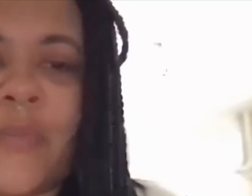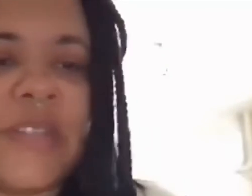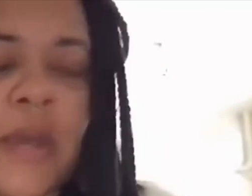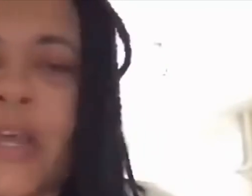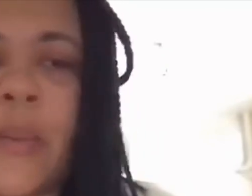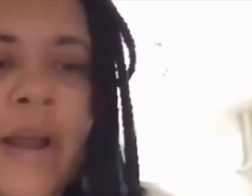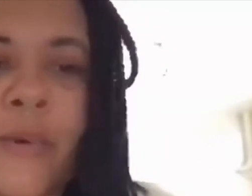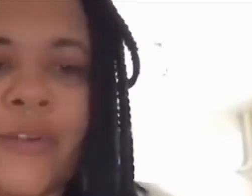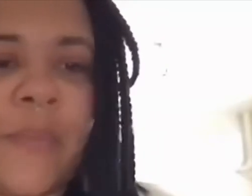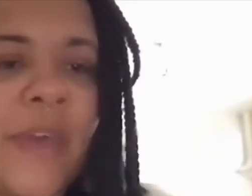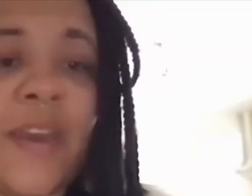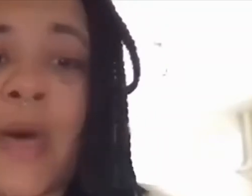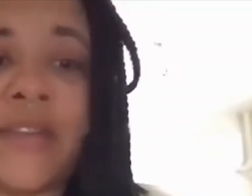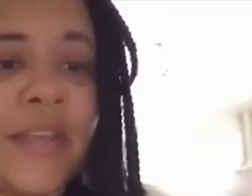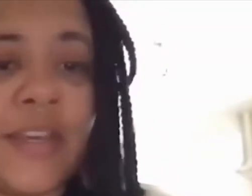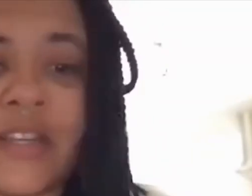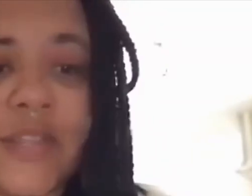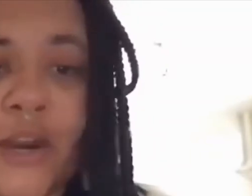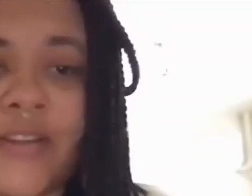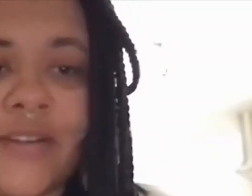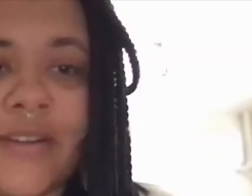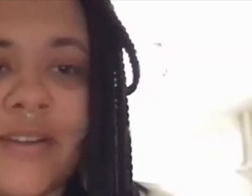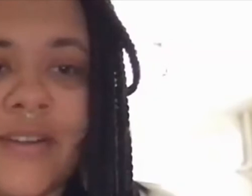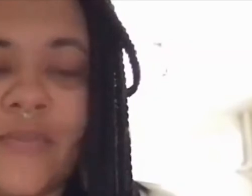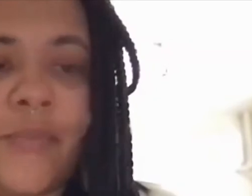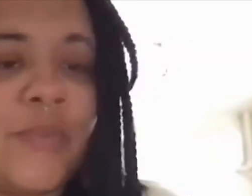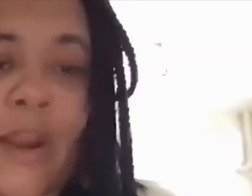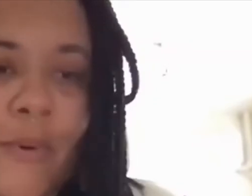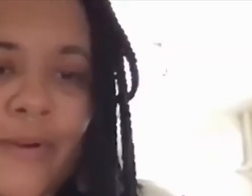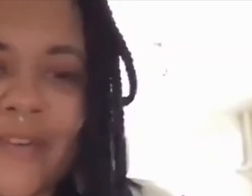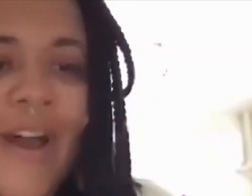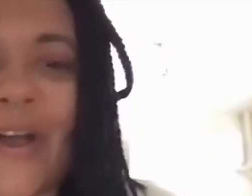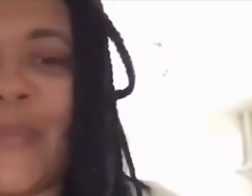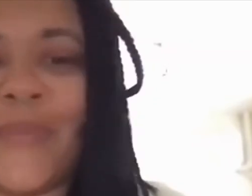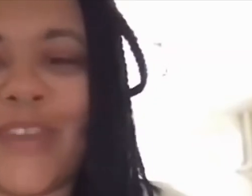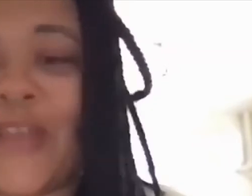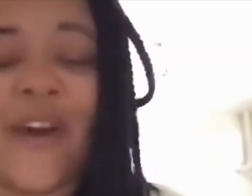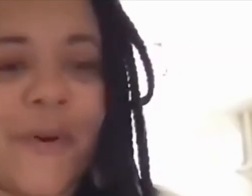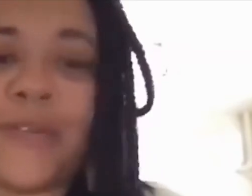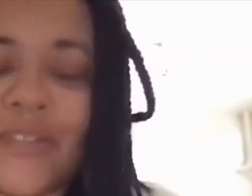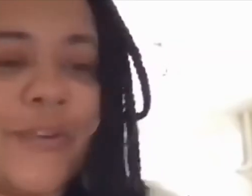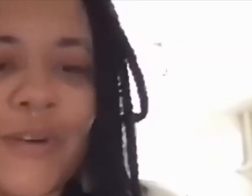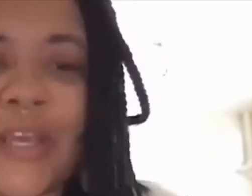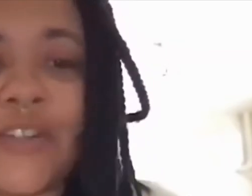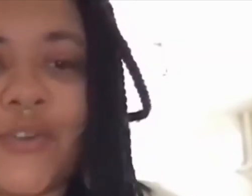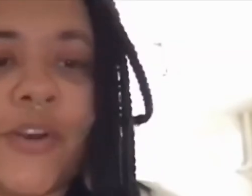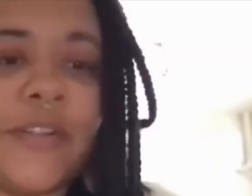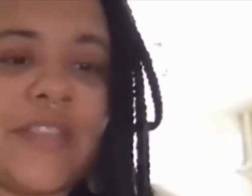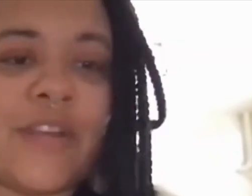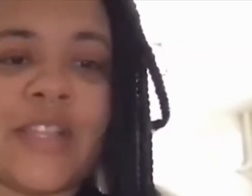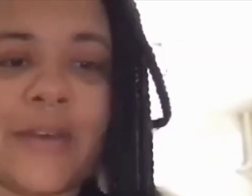themselves pissing on like a Bible or something, and that's like considered terrible. Yet that photo sold for